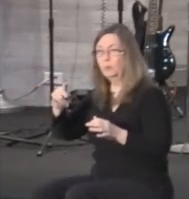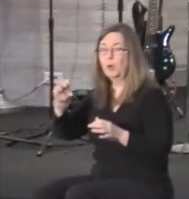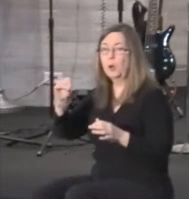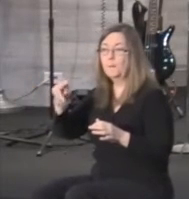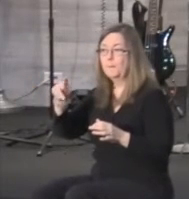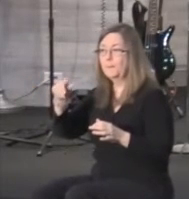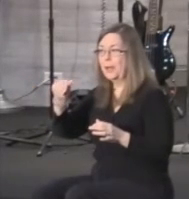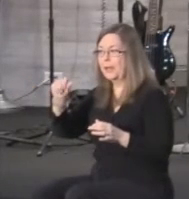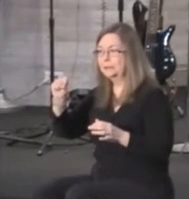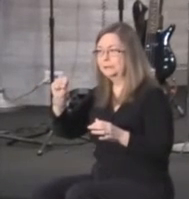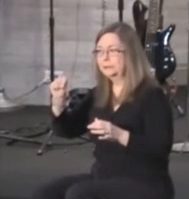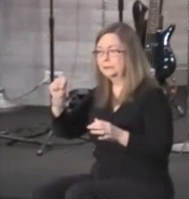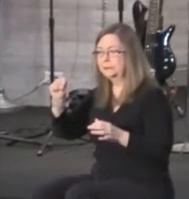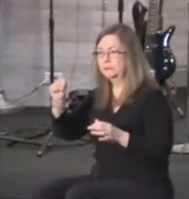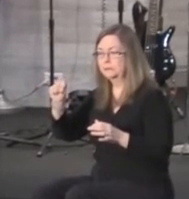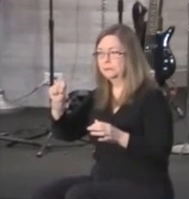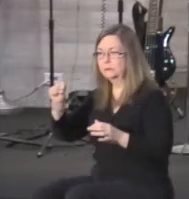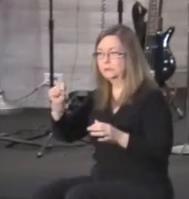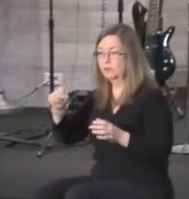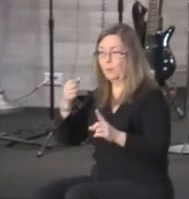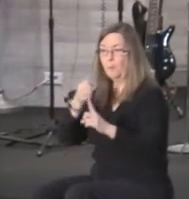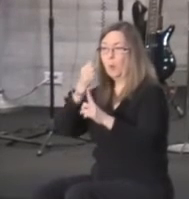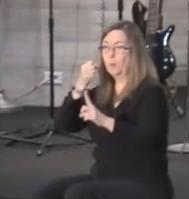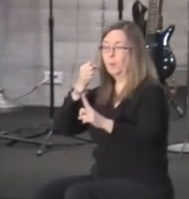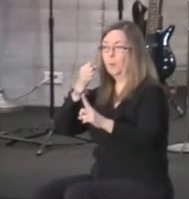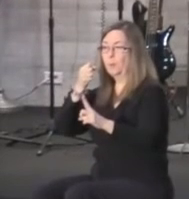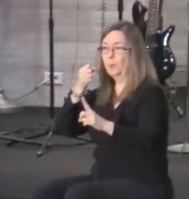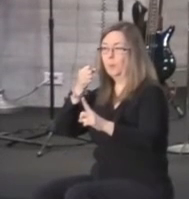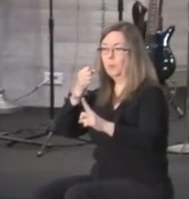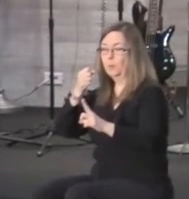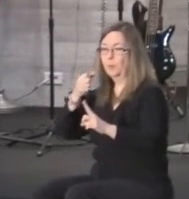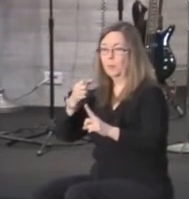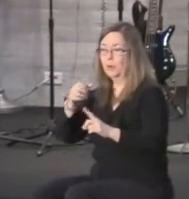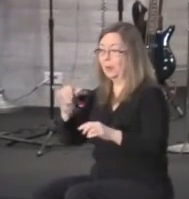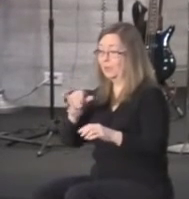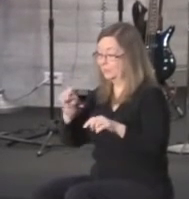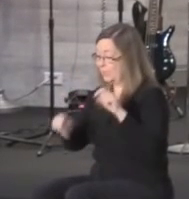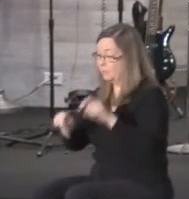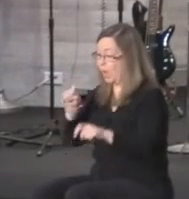To pass, it's to, boom, strike an image. Strike an image like your typewriter.